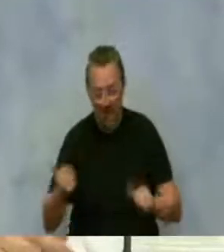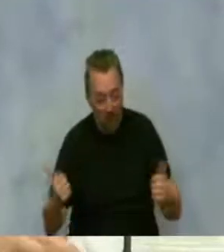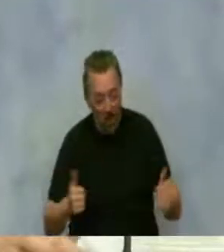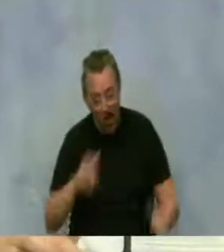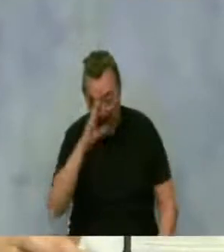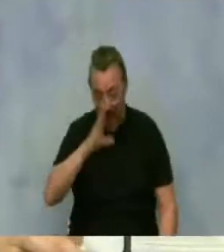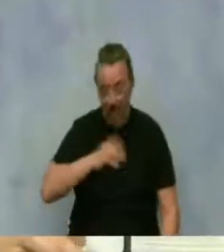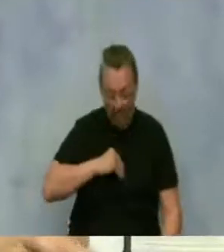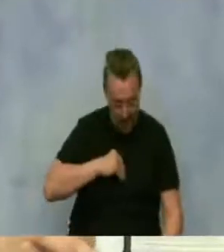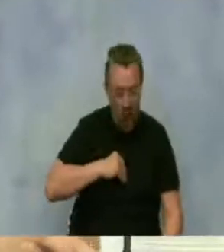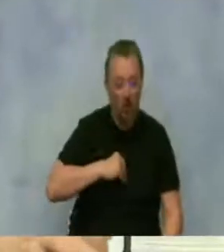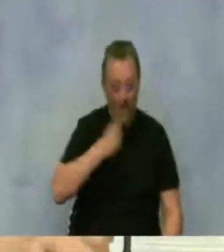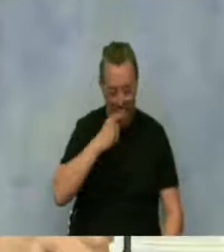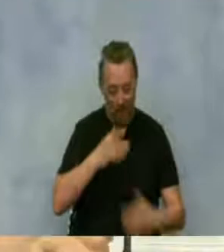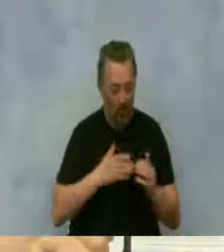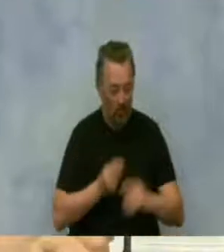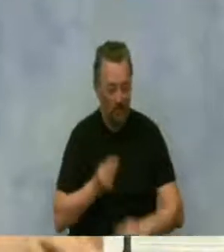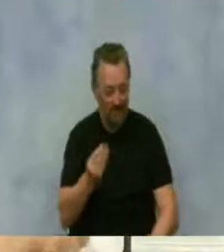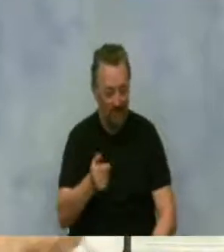arrangements.